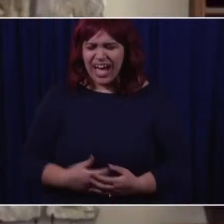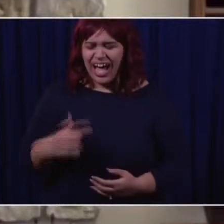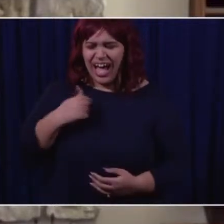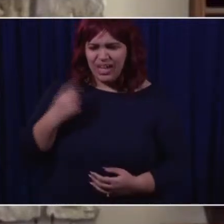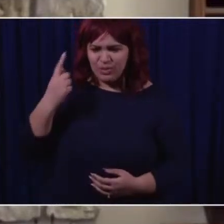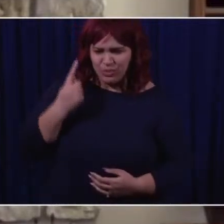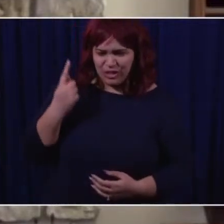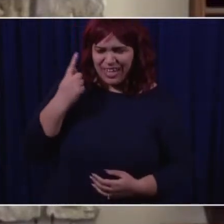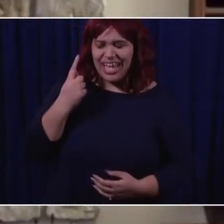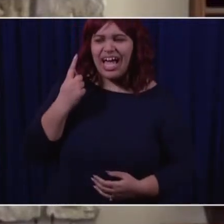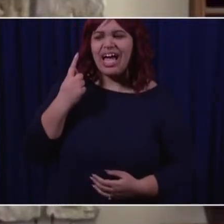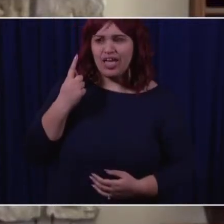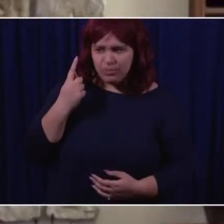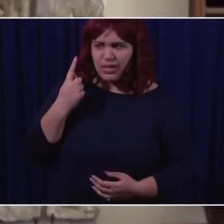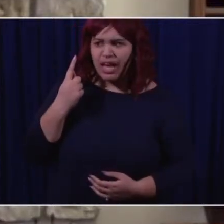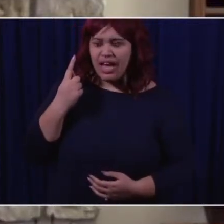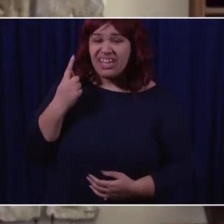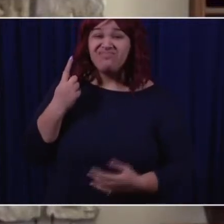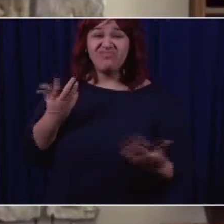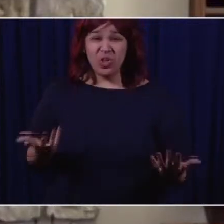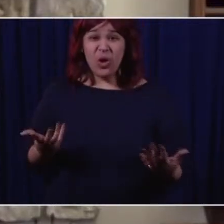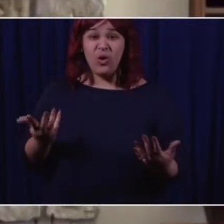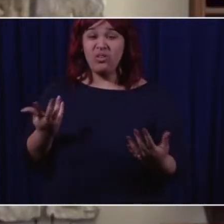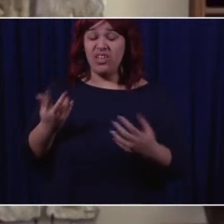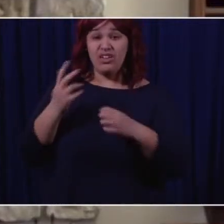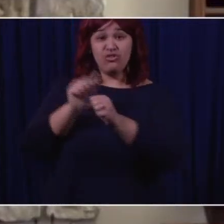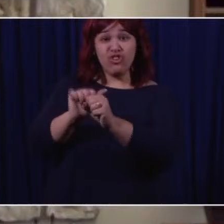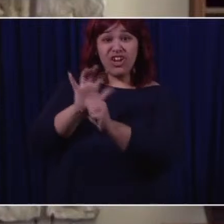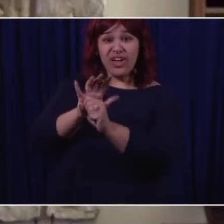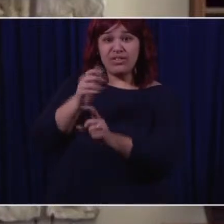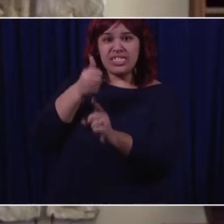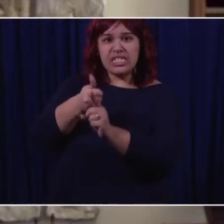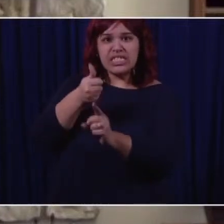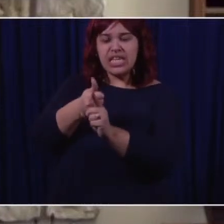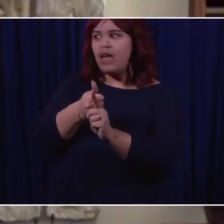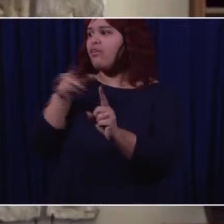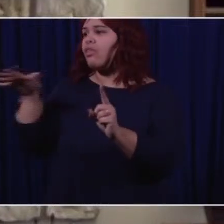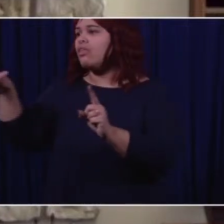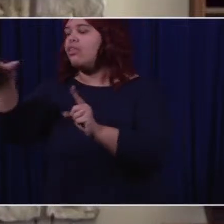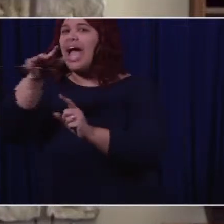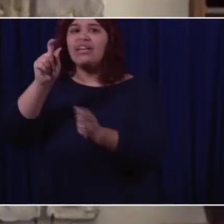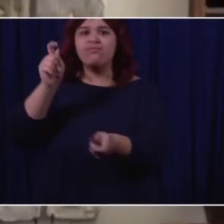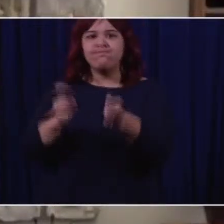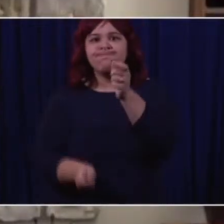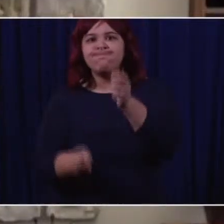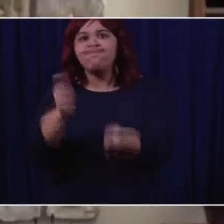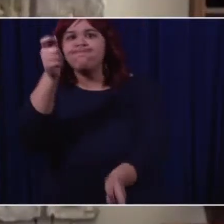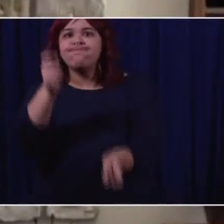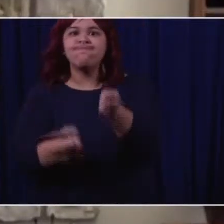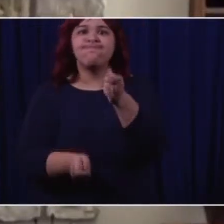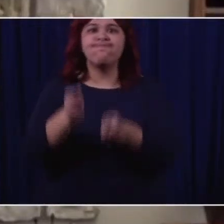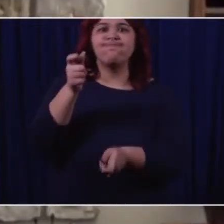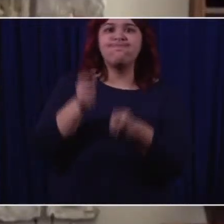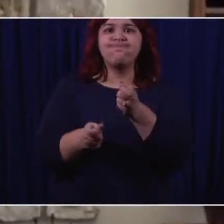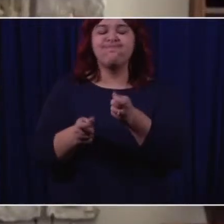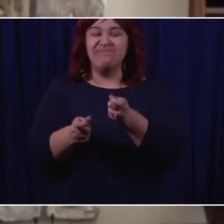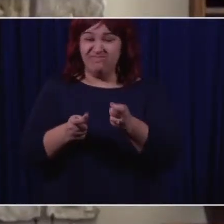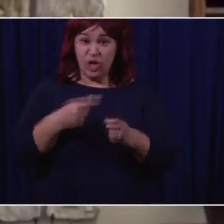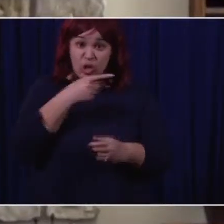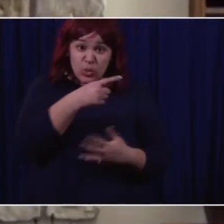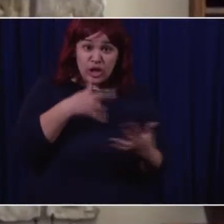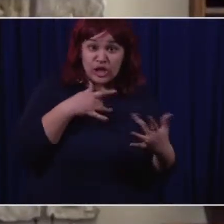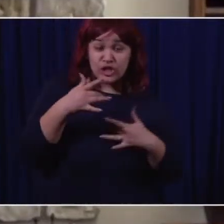to concerns about the new variants and whether concerns that the new, more contagious variants become more